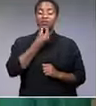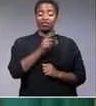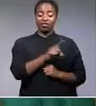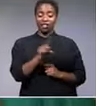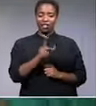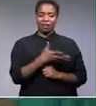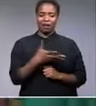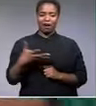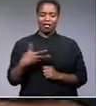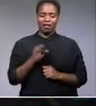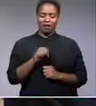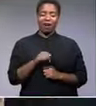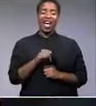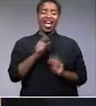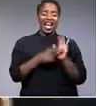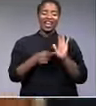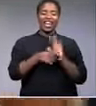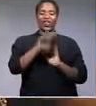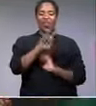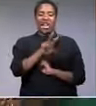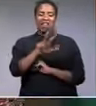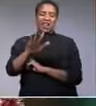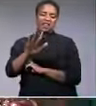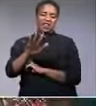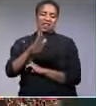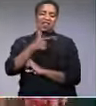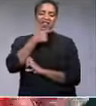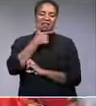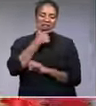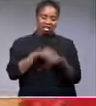mothers who have welcomed their little ones into the world.